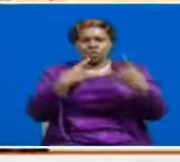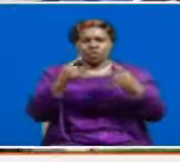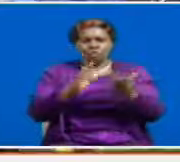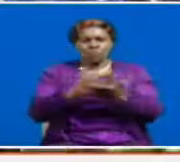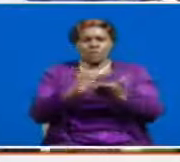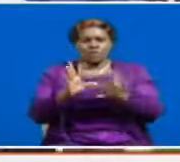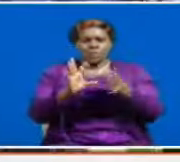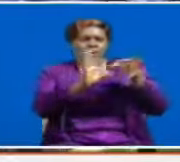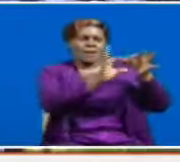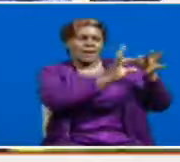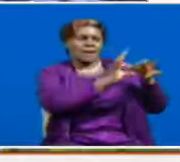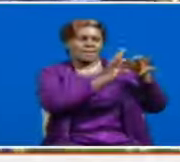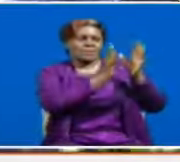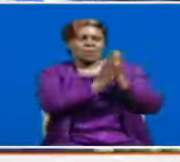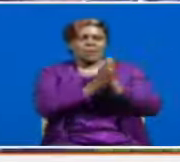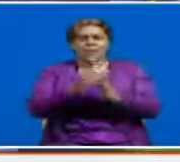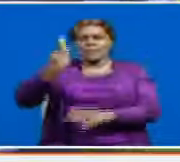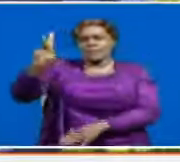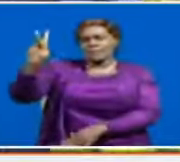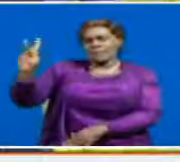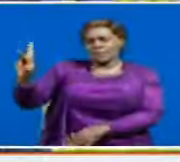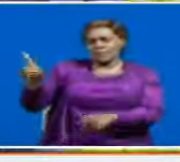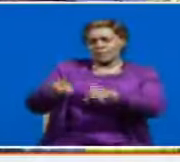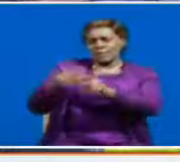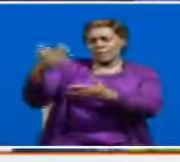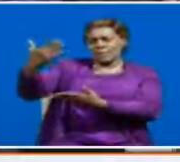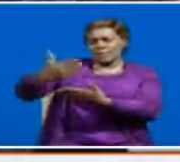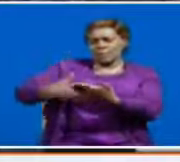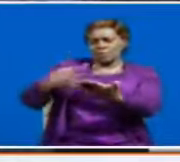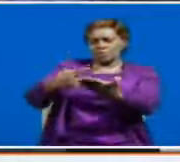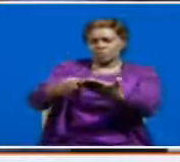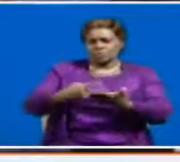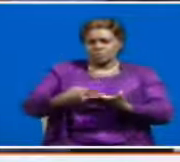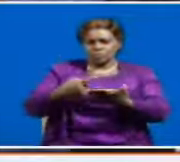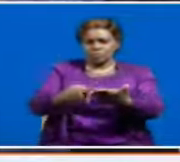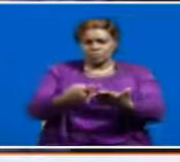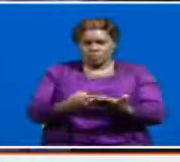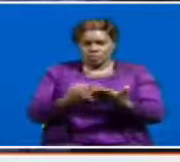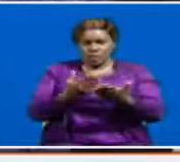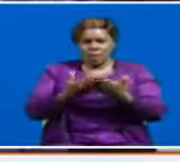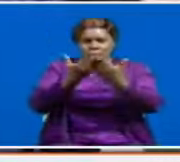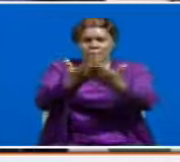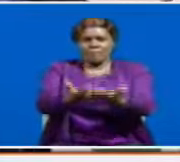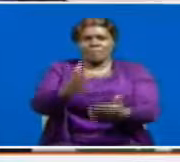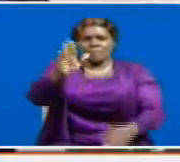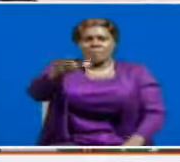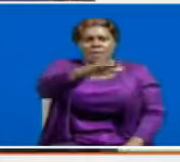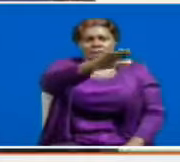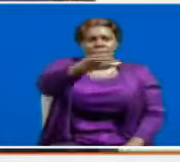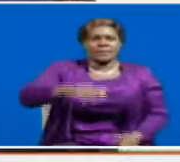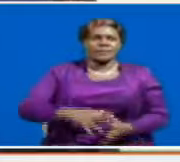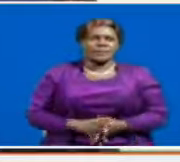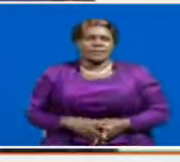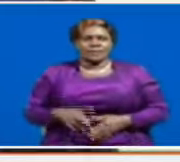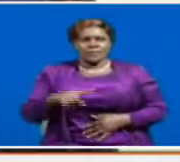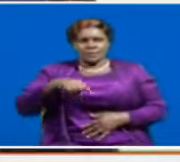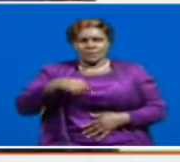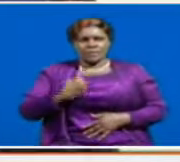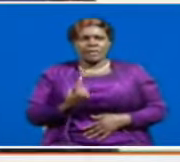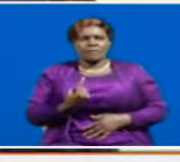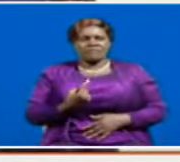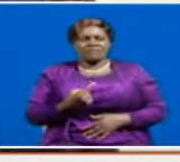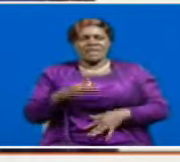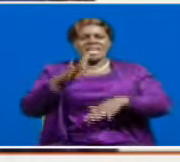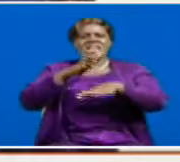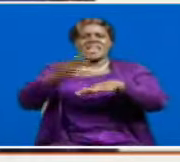ya muungano wa Azimio na Kenya Kwanza, na ripoti ya mazungumzo hayo iko mbele ya bunge kwa mjadala. We are naked as a